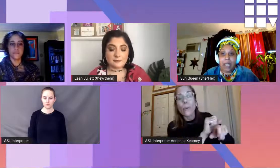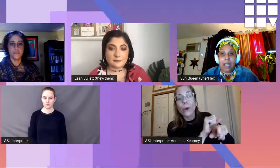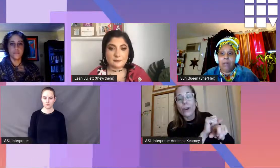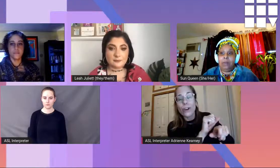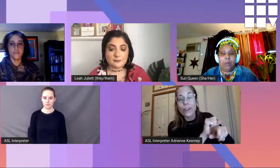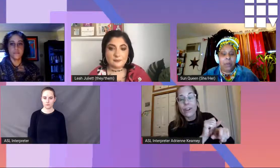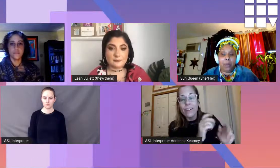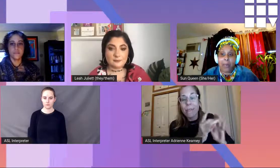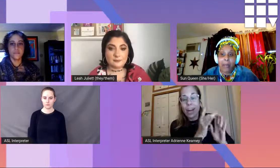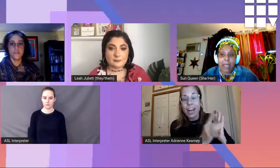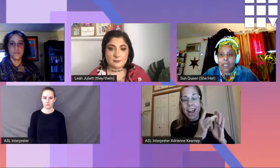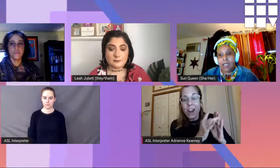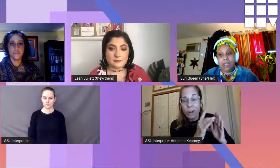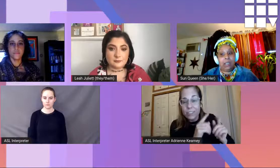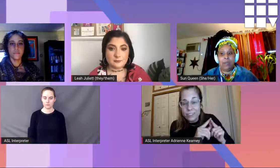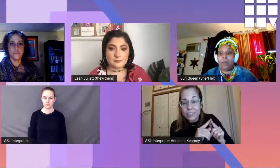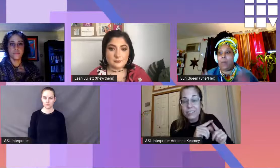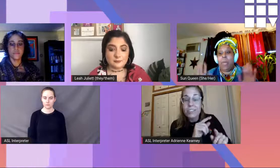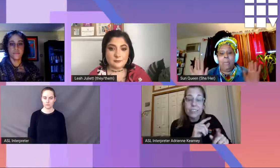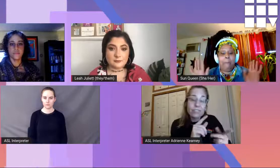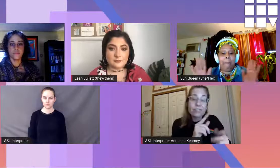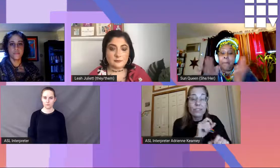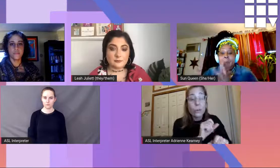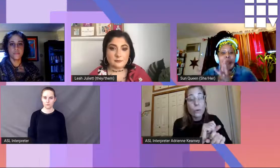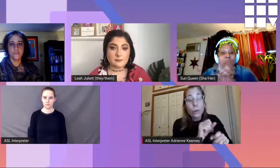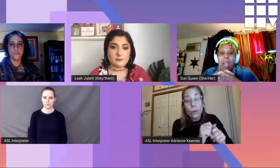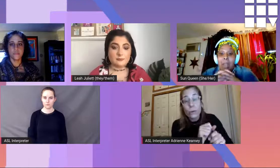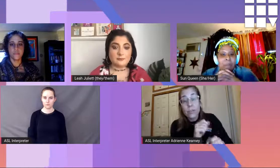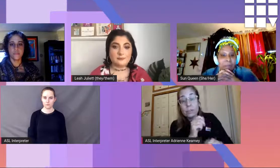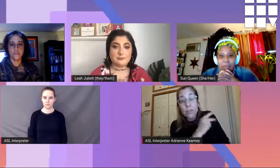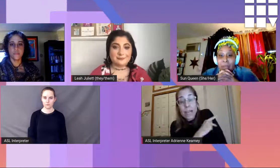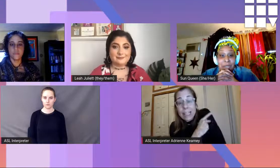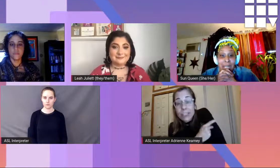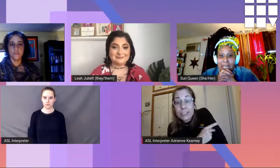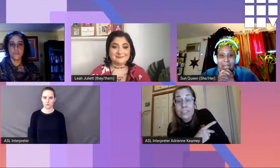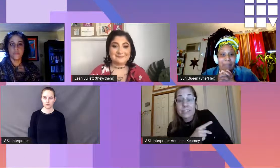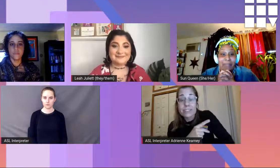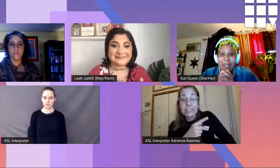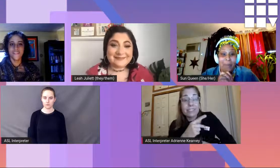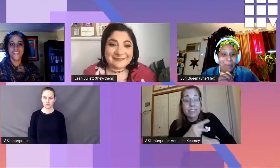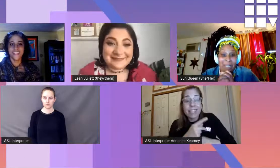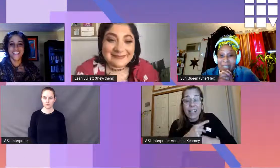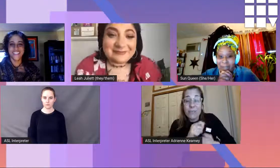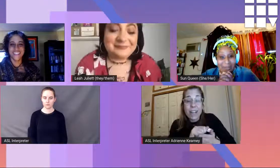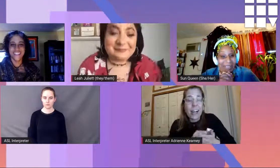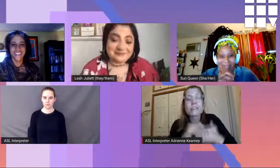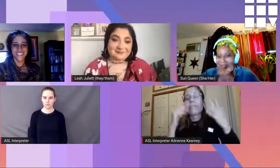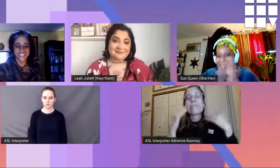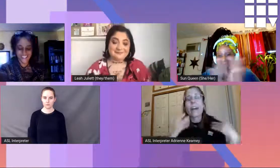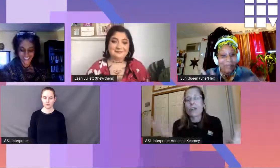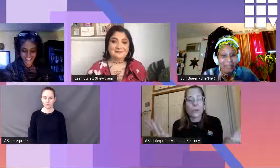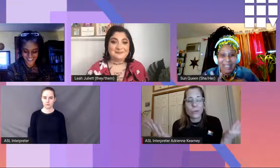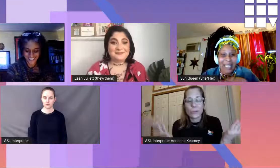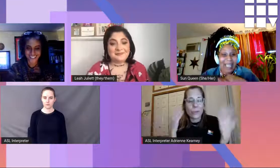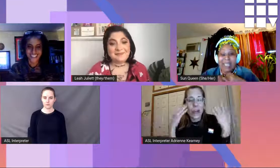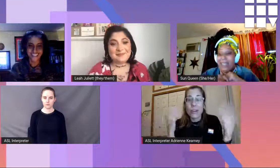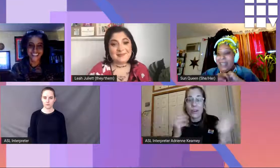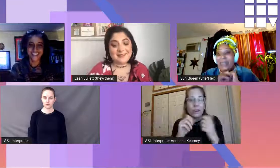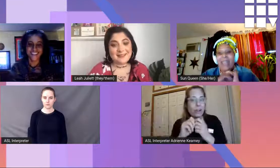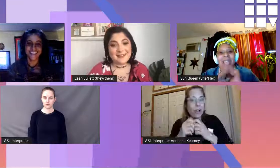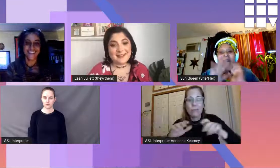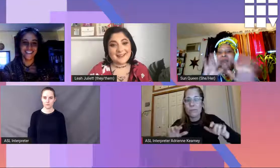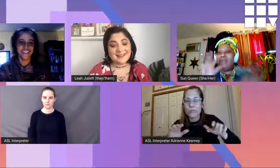handle my accounts, work with my patients. So I don't even know, like, if someone knows how to do it